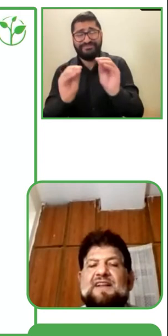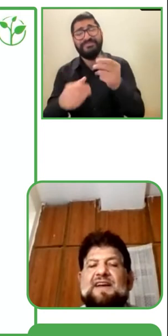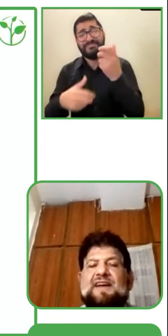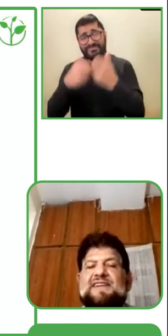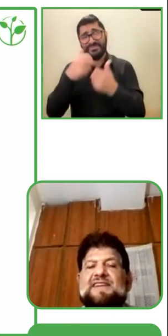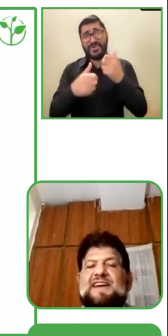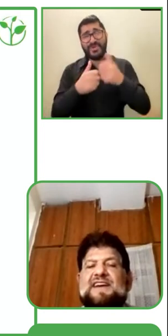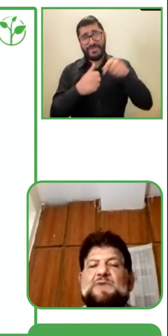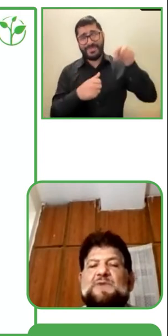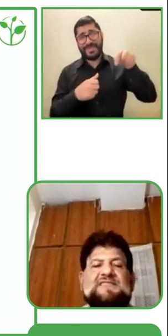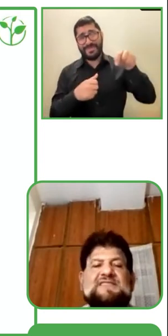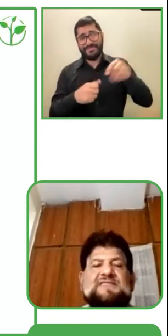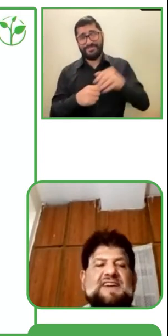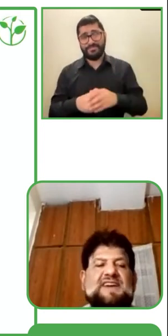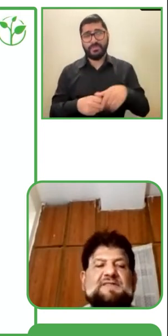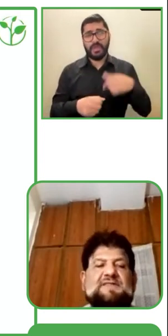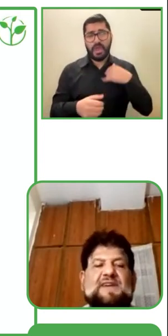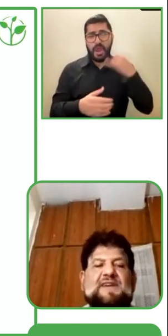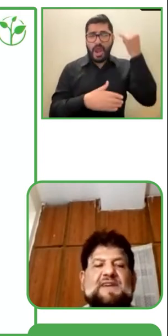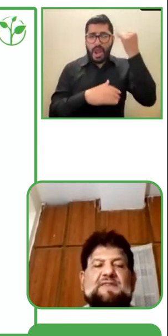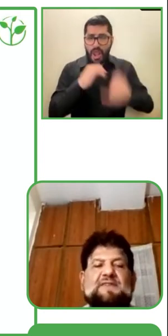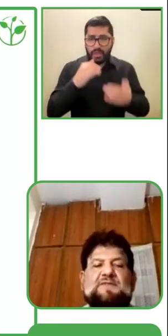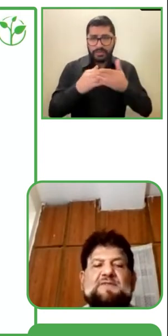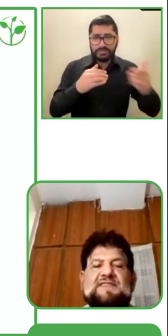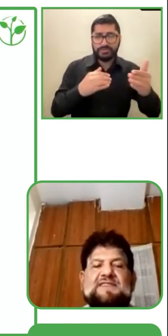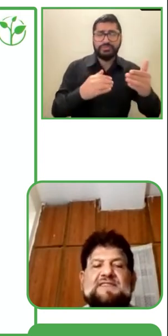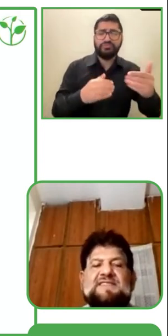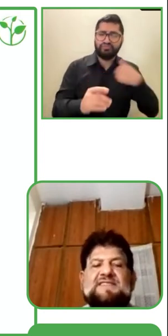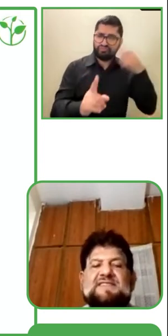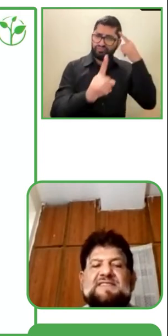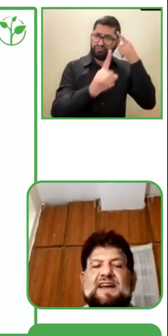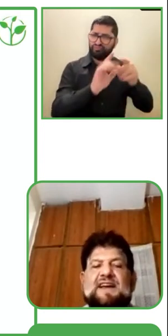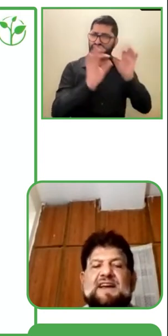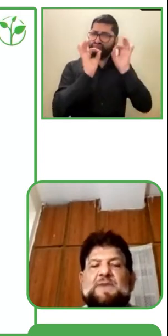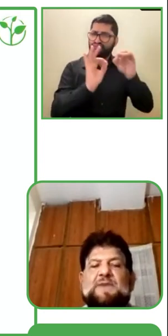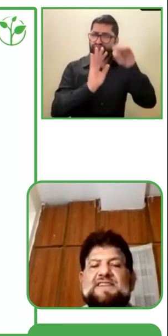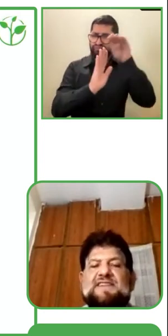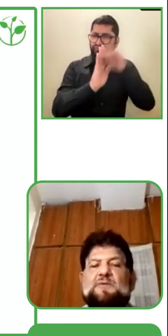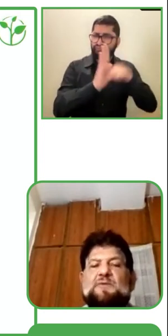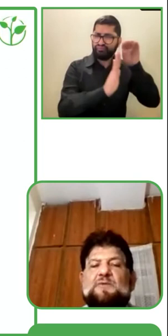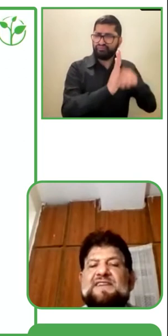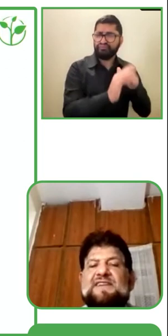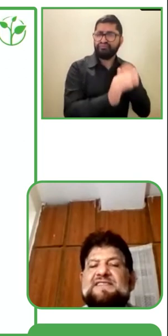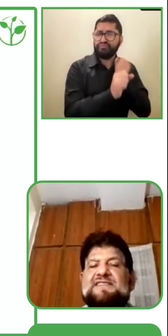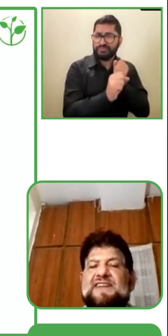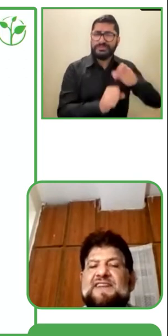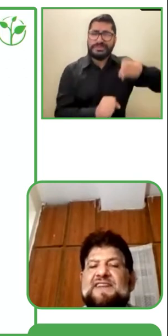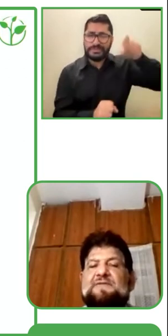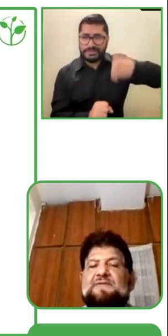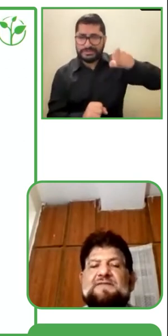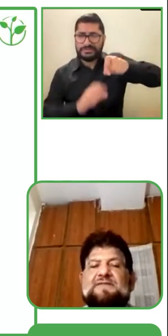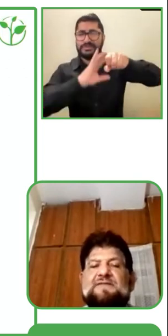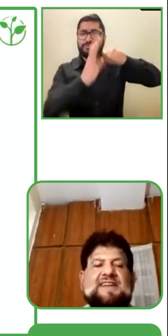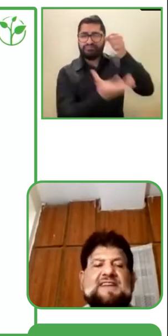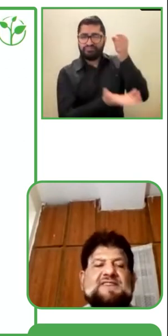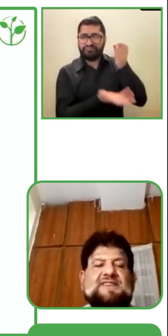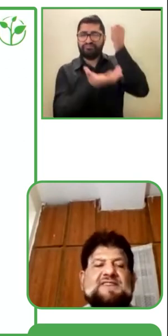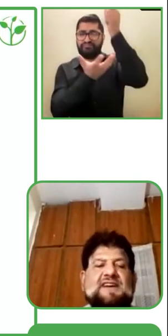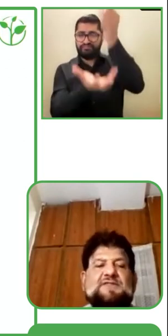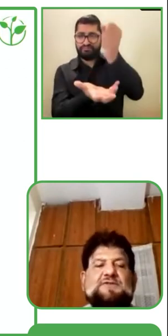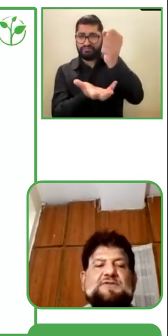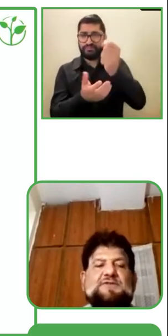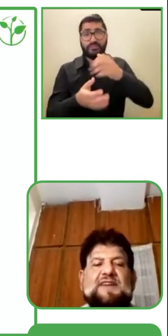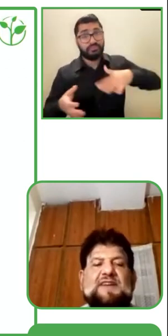At this stage, we just need funding from donors agencies in partnership with international nonprofit